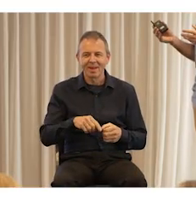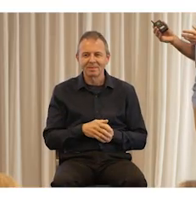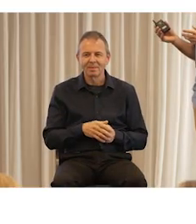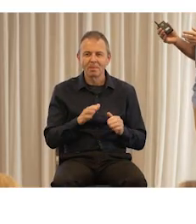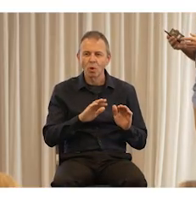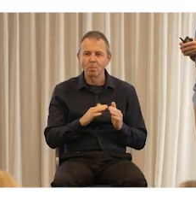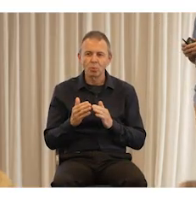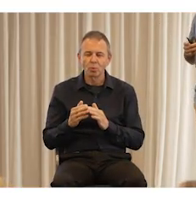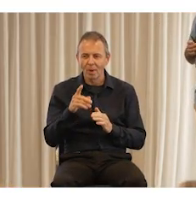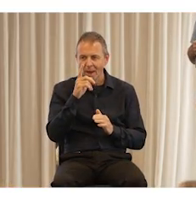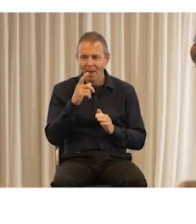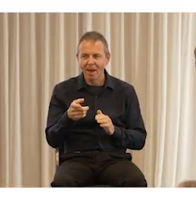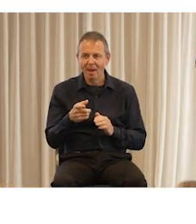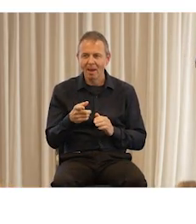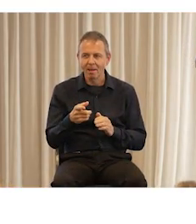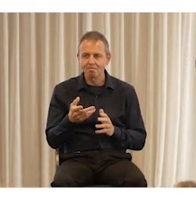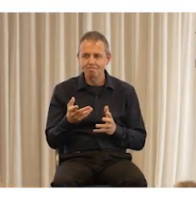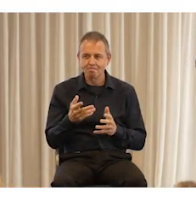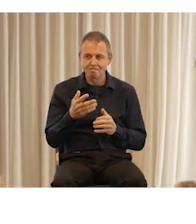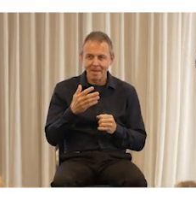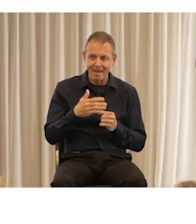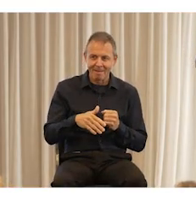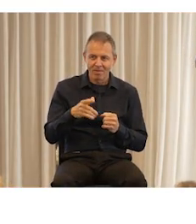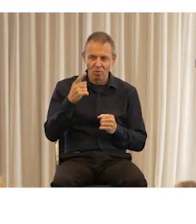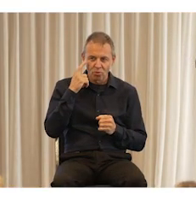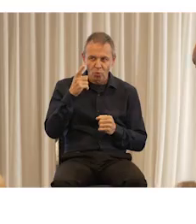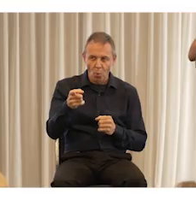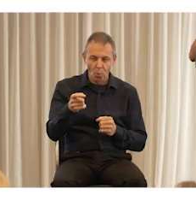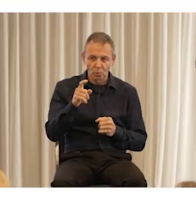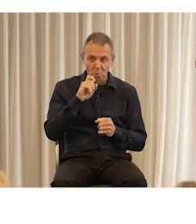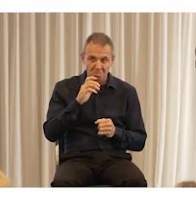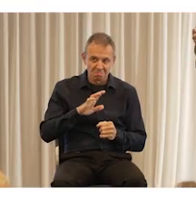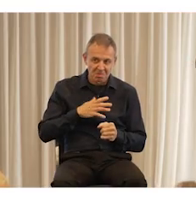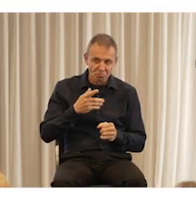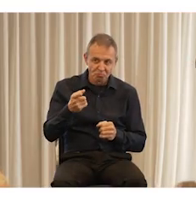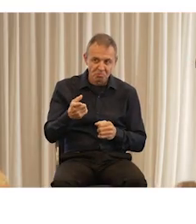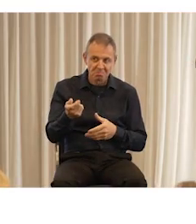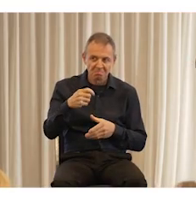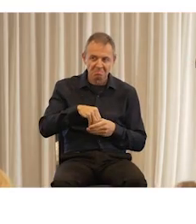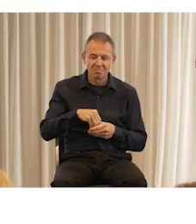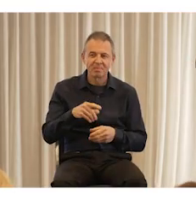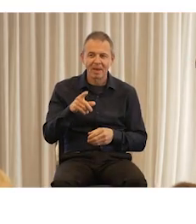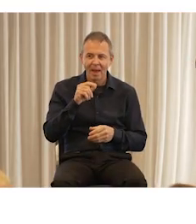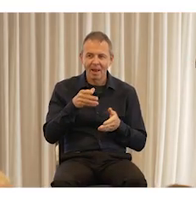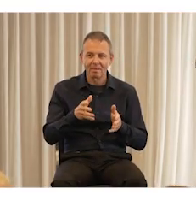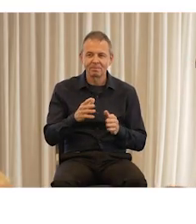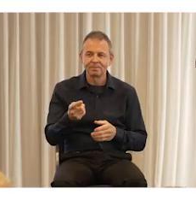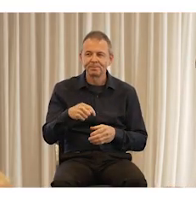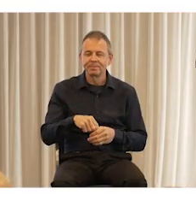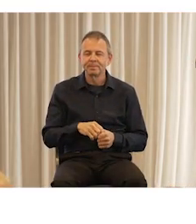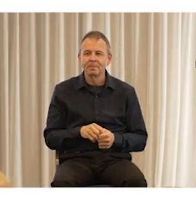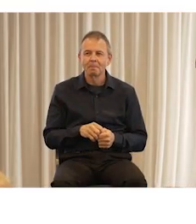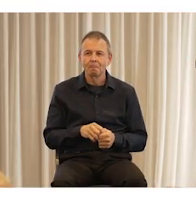receive contributions from people that they may have never thought as having anything to contribute. It also